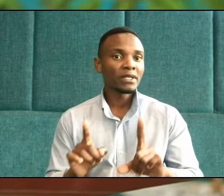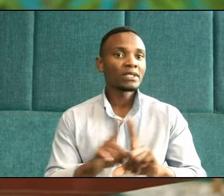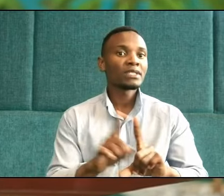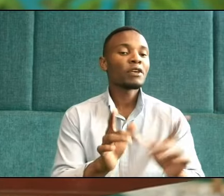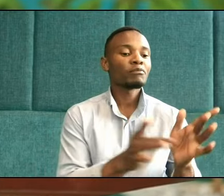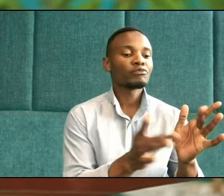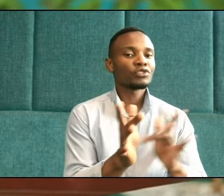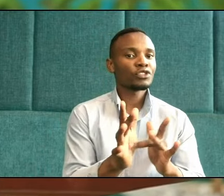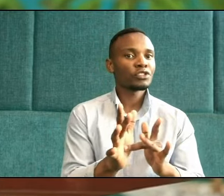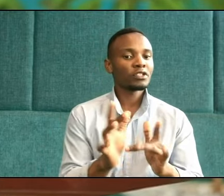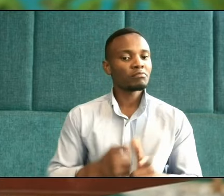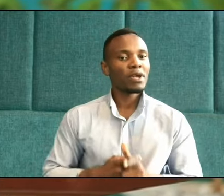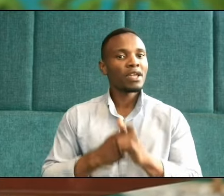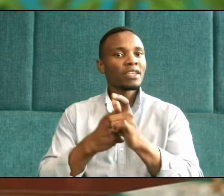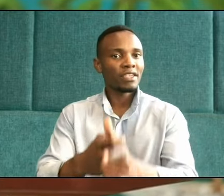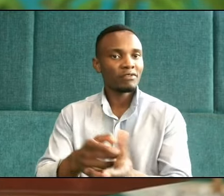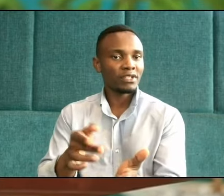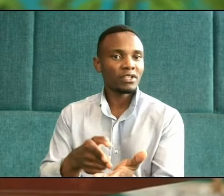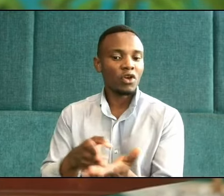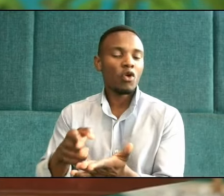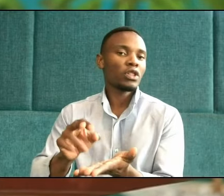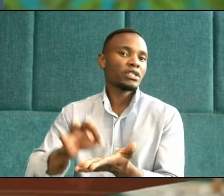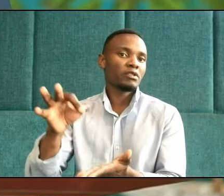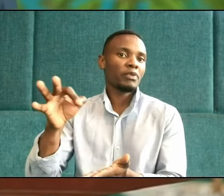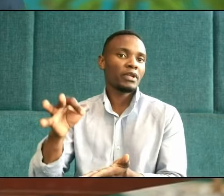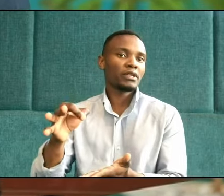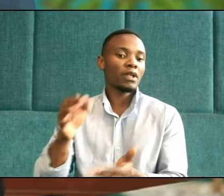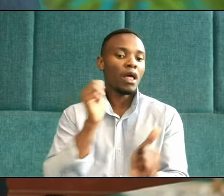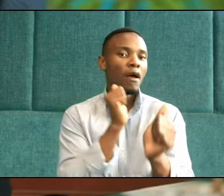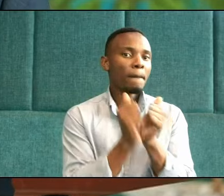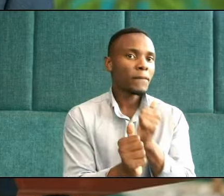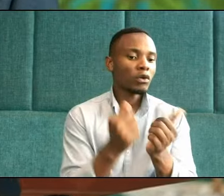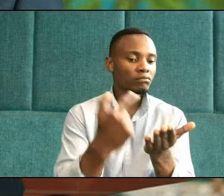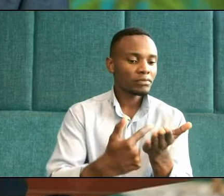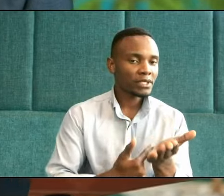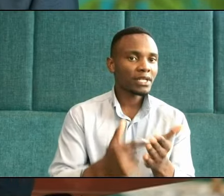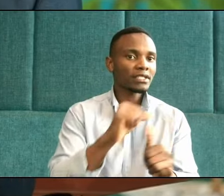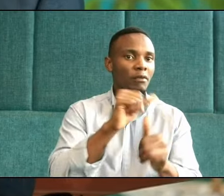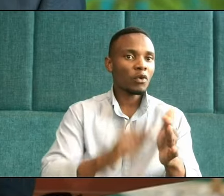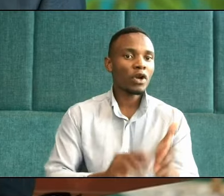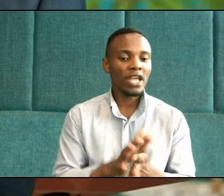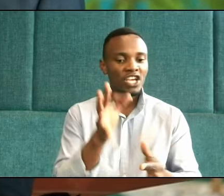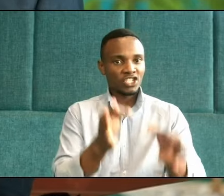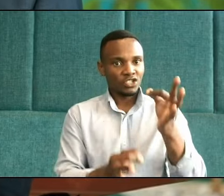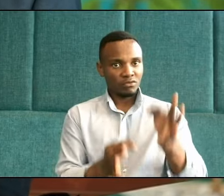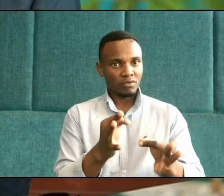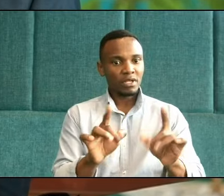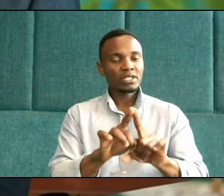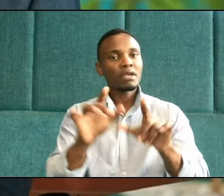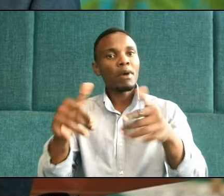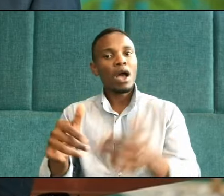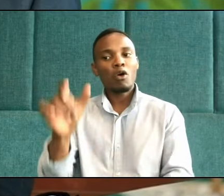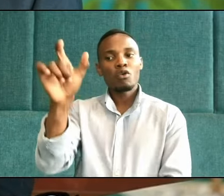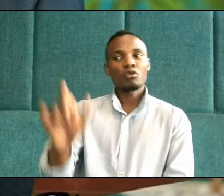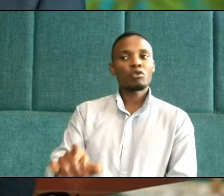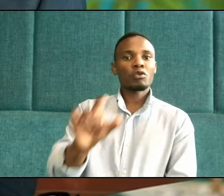as well. Paul discusses justification and how the cross procures